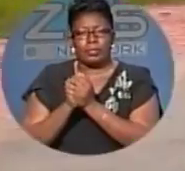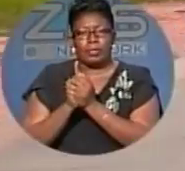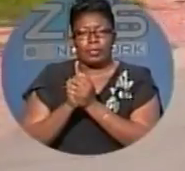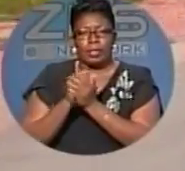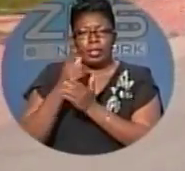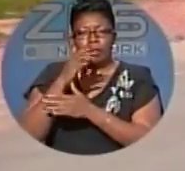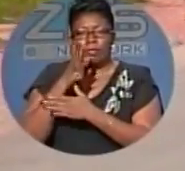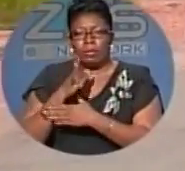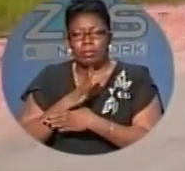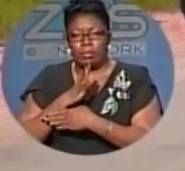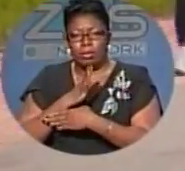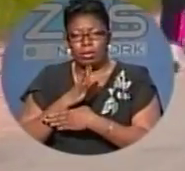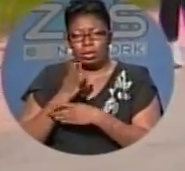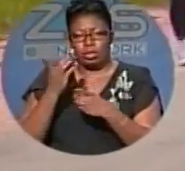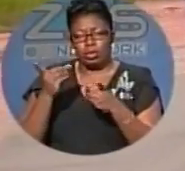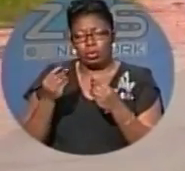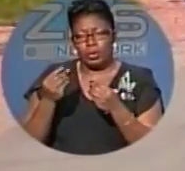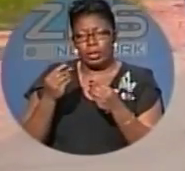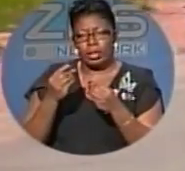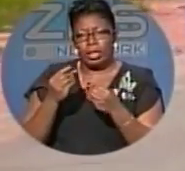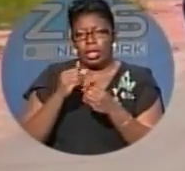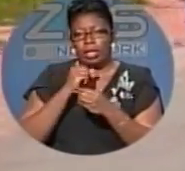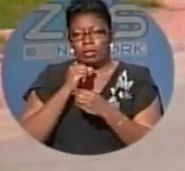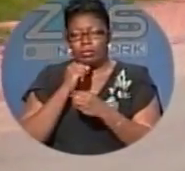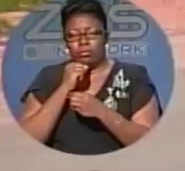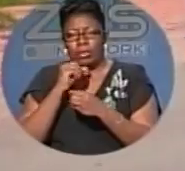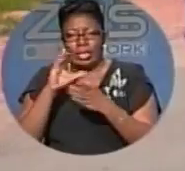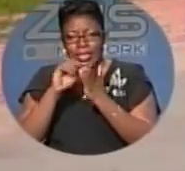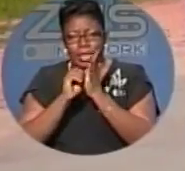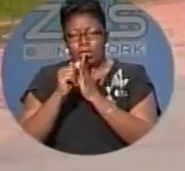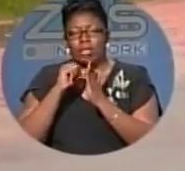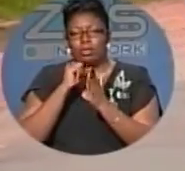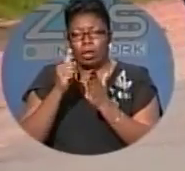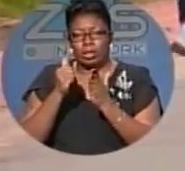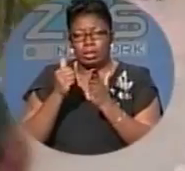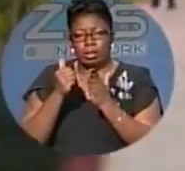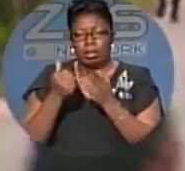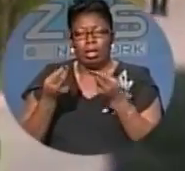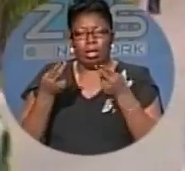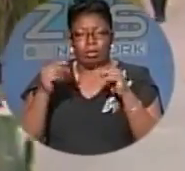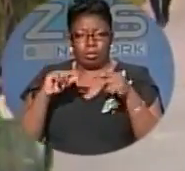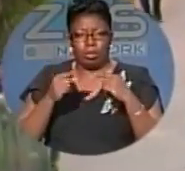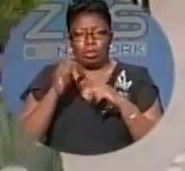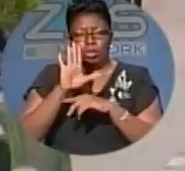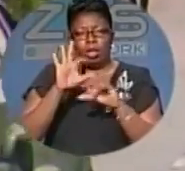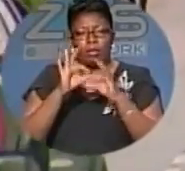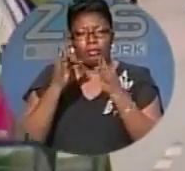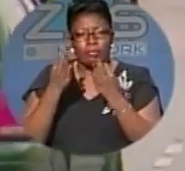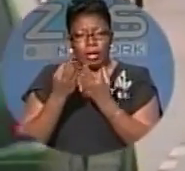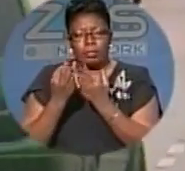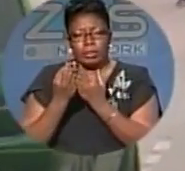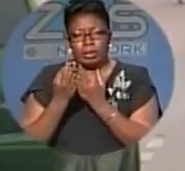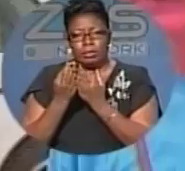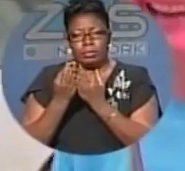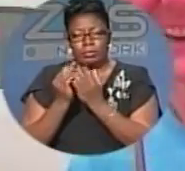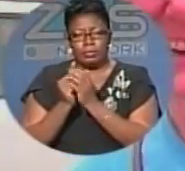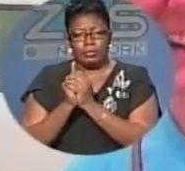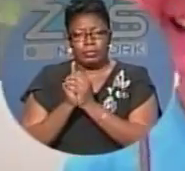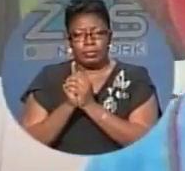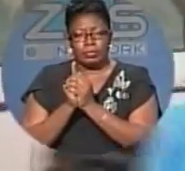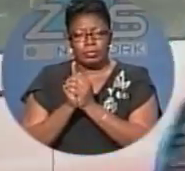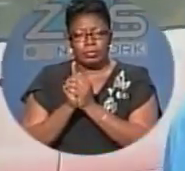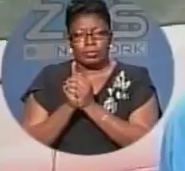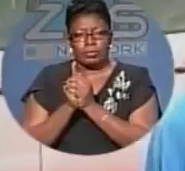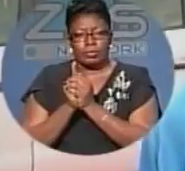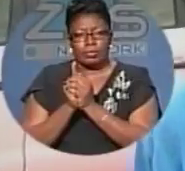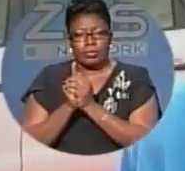participants believe even if cancer has not impacted your family, supporting fundraisers helps to save lives. How was the walk for